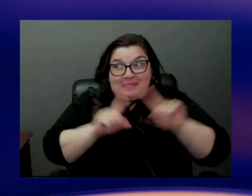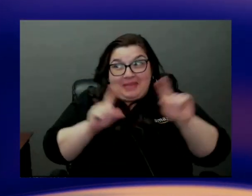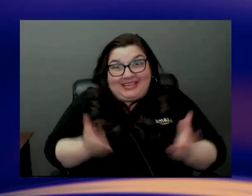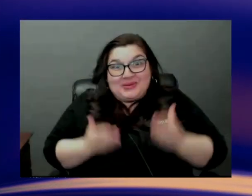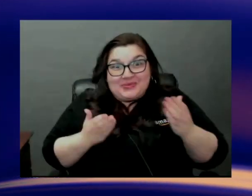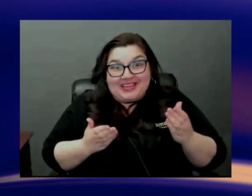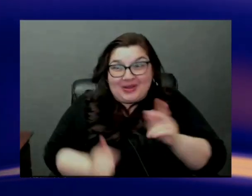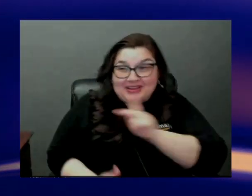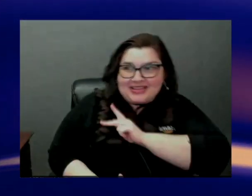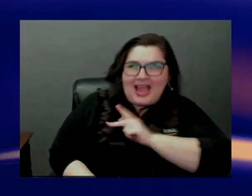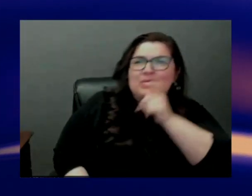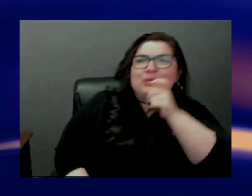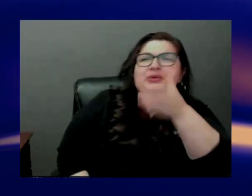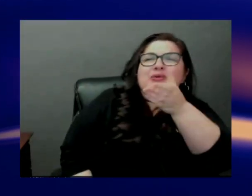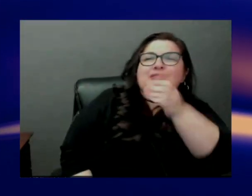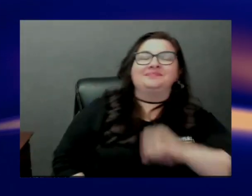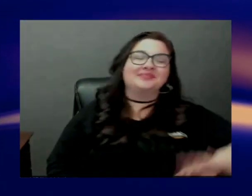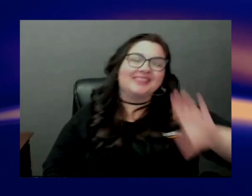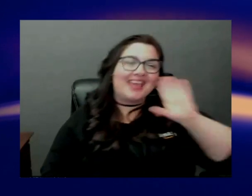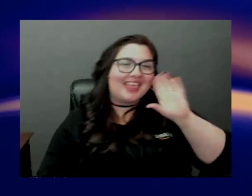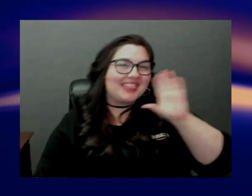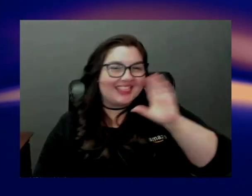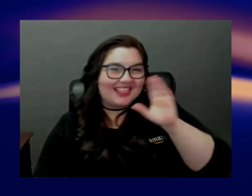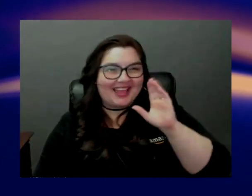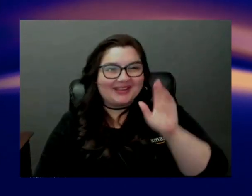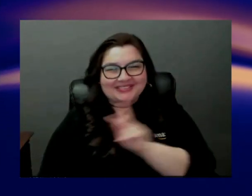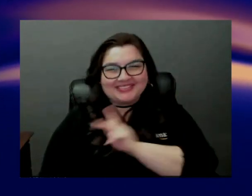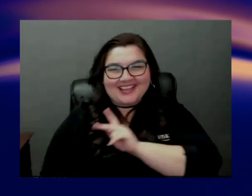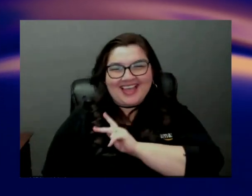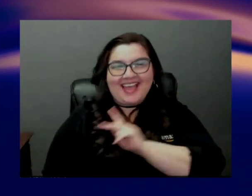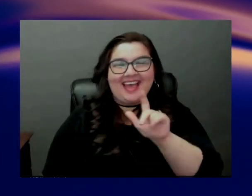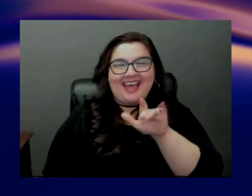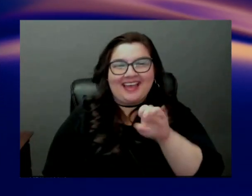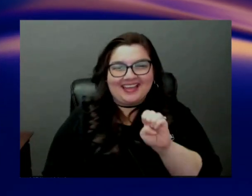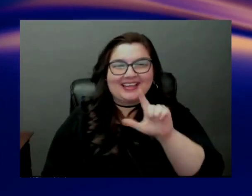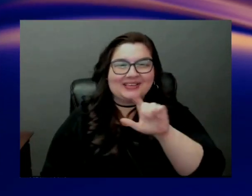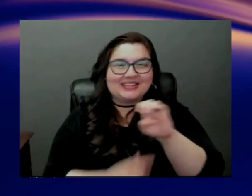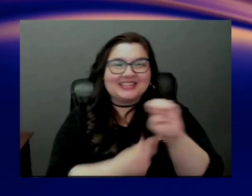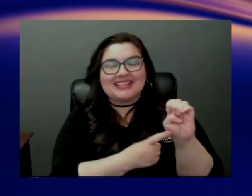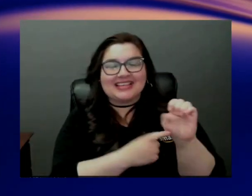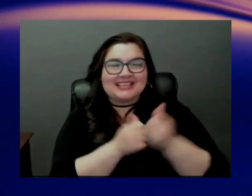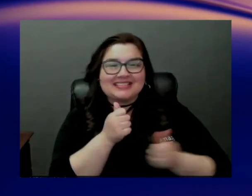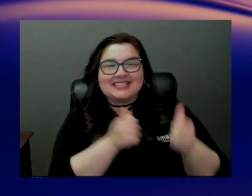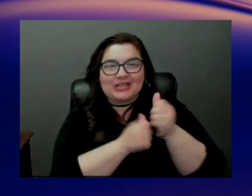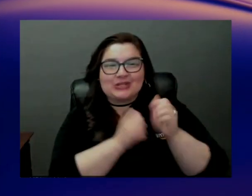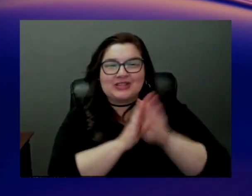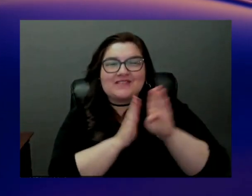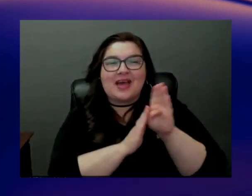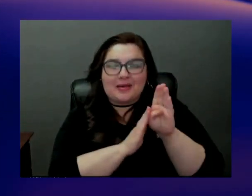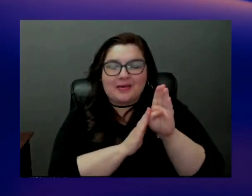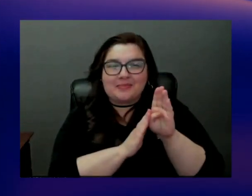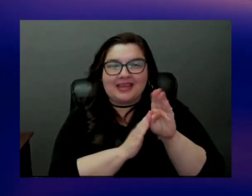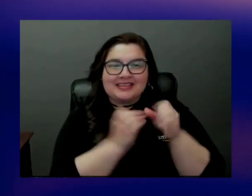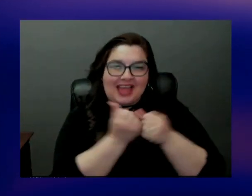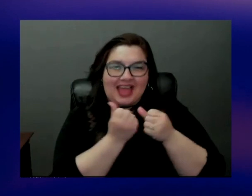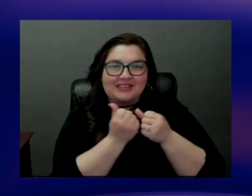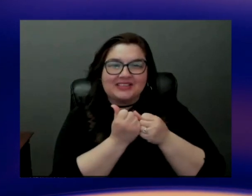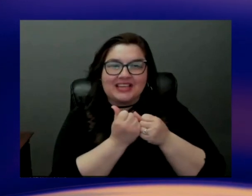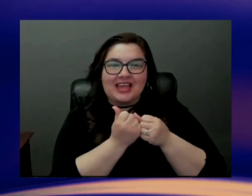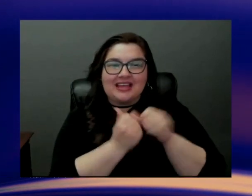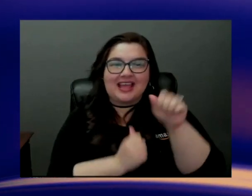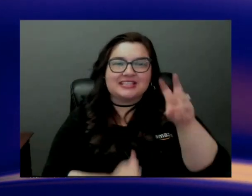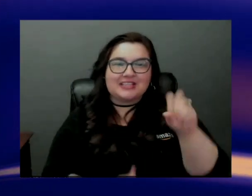who are you? Hello, everybody. I am Kyle Lee, senior developer advocate on the AWS Amplify team, and they just flagged me down because I happen to